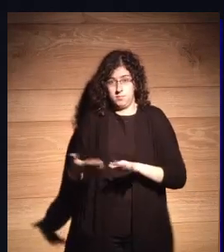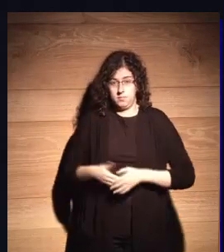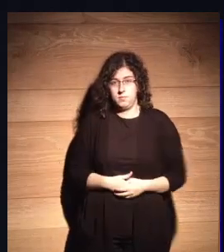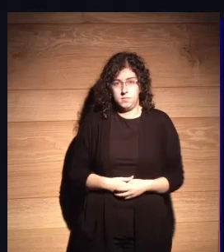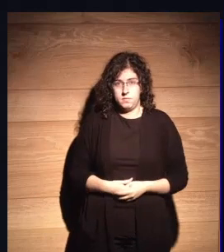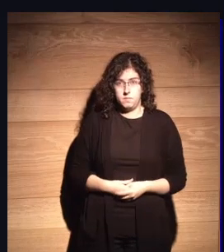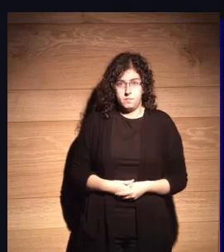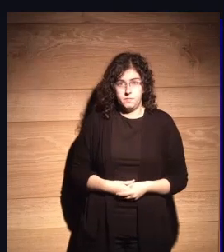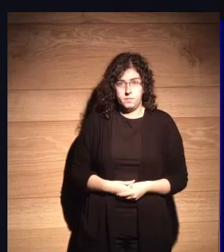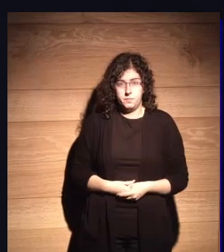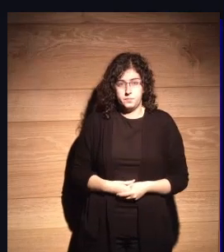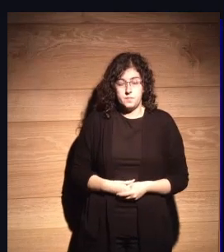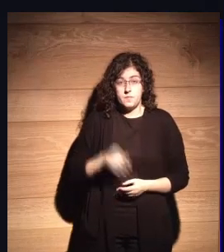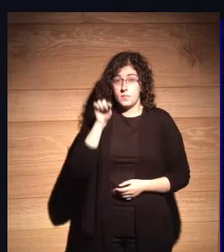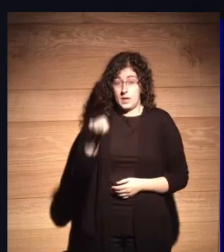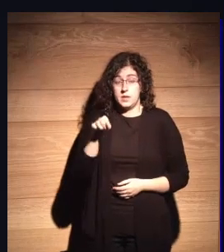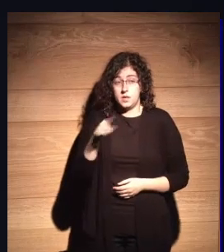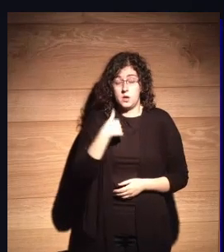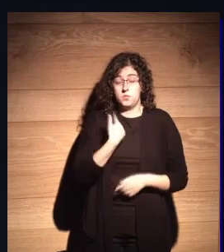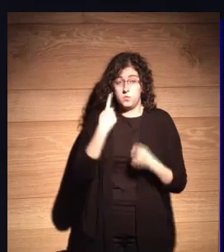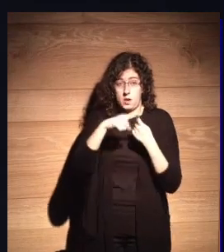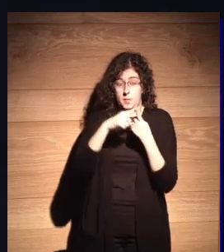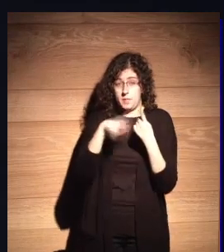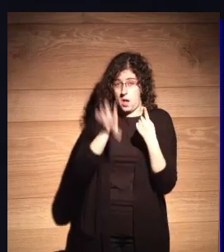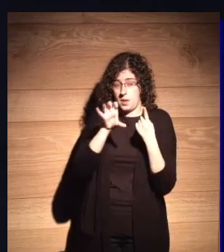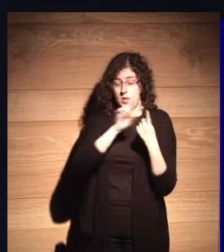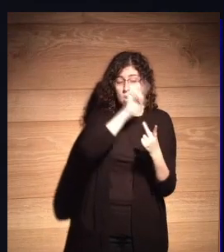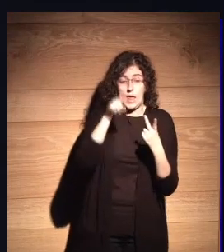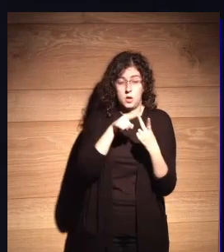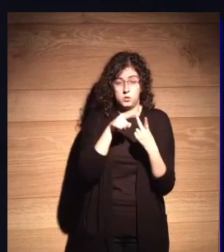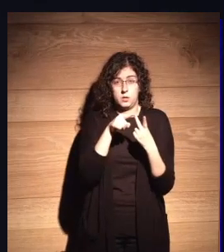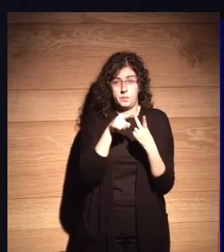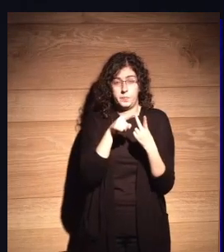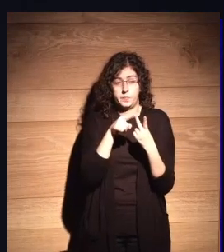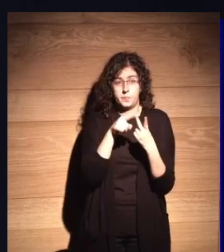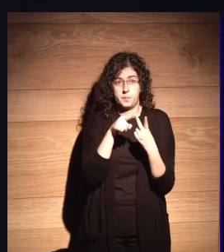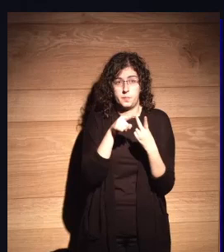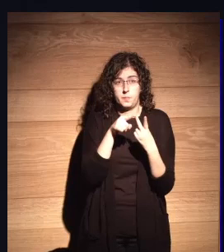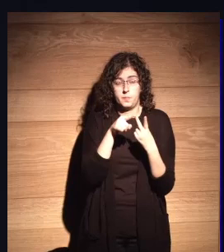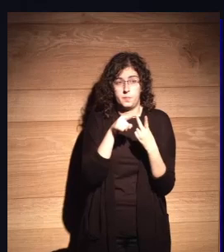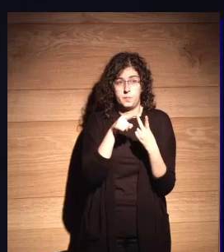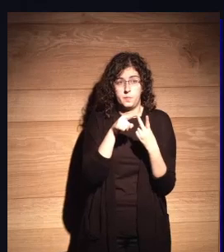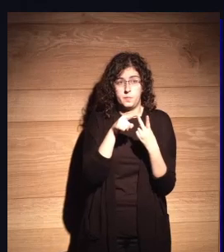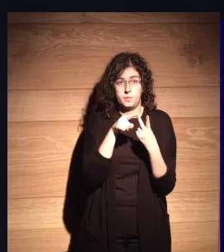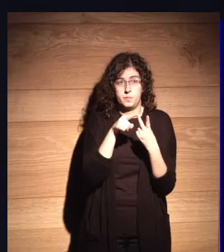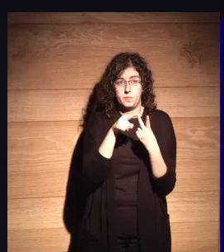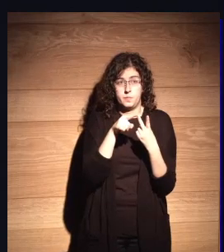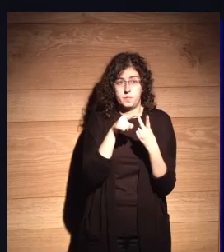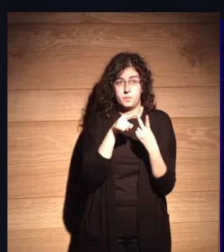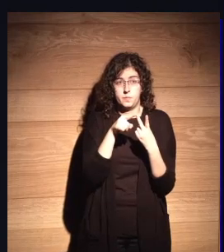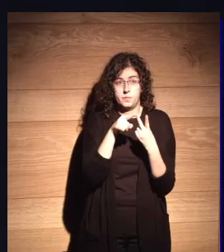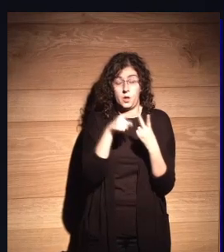was one lesson I learned. The other lesson, which I never took the advice, but one of the reasons